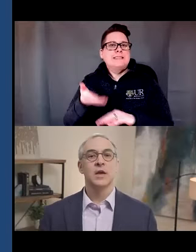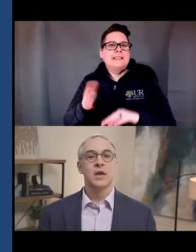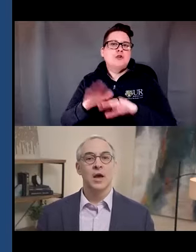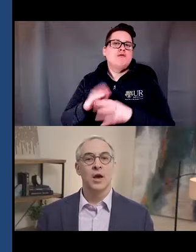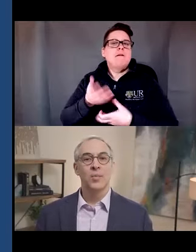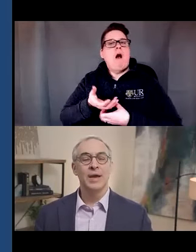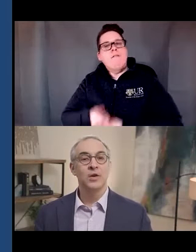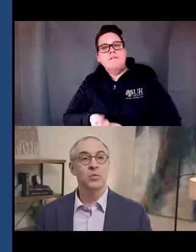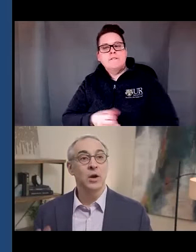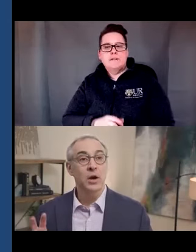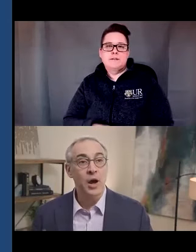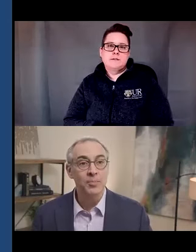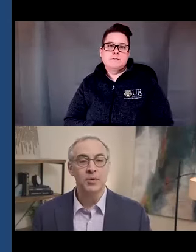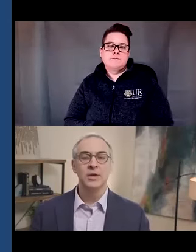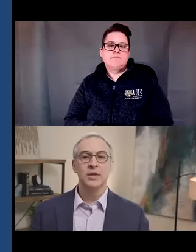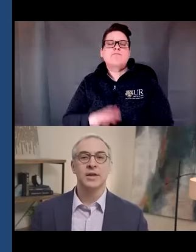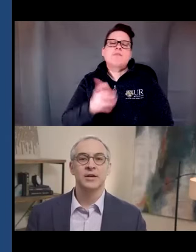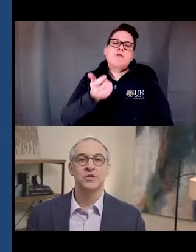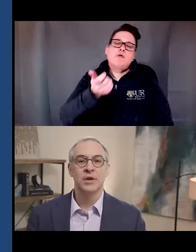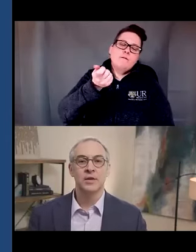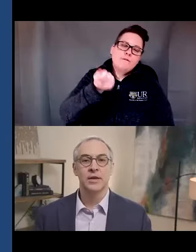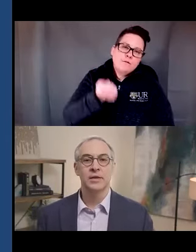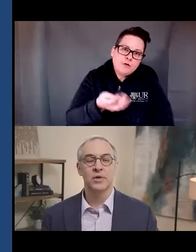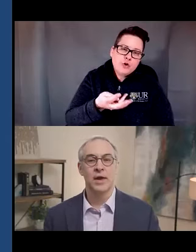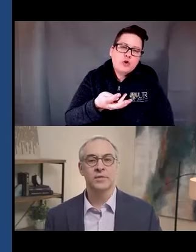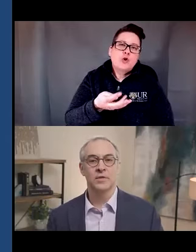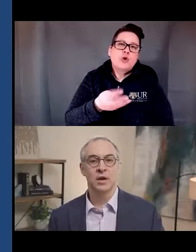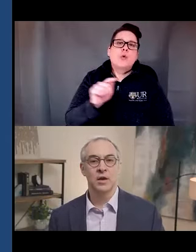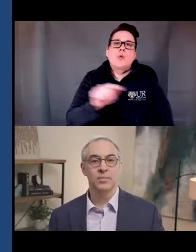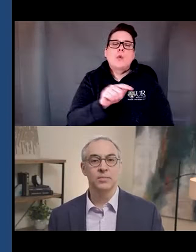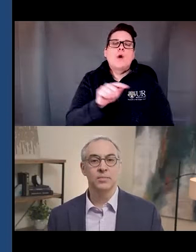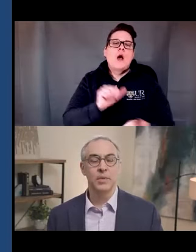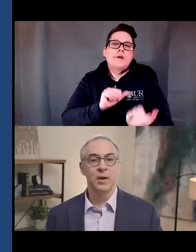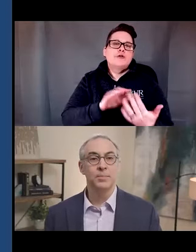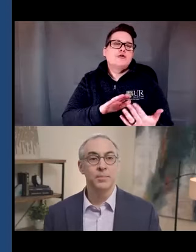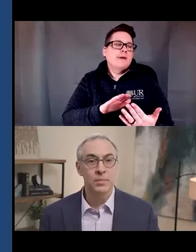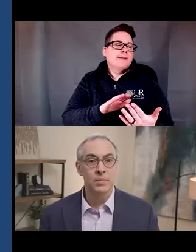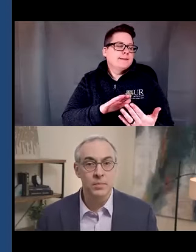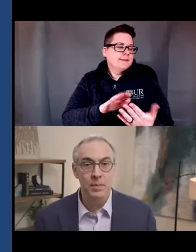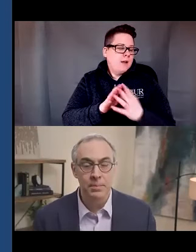confidence, and there were a couple that had addressed